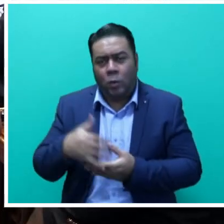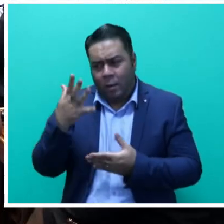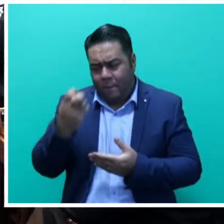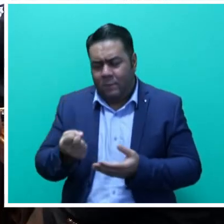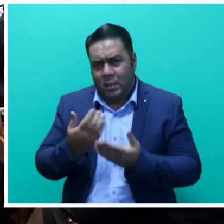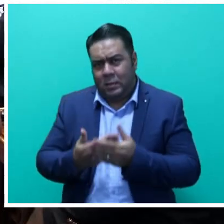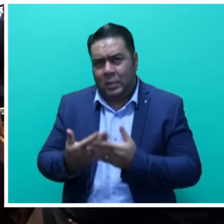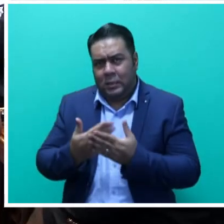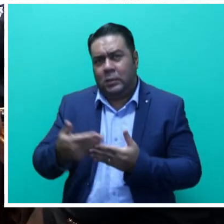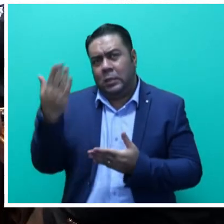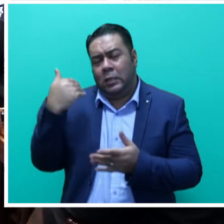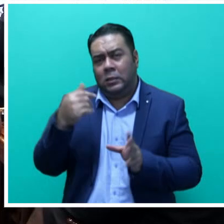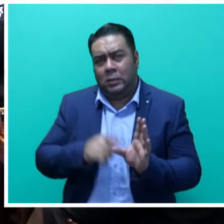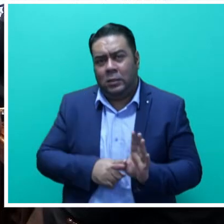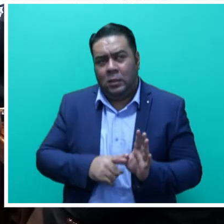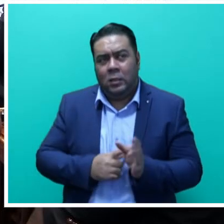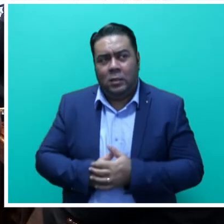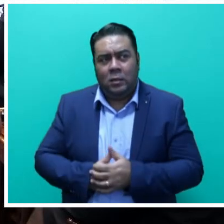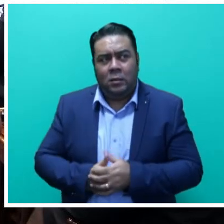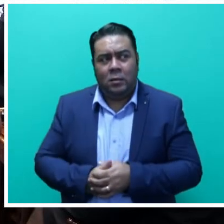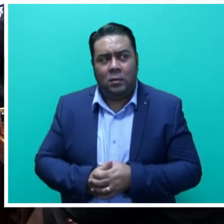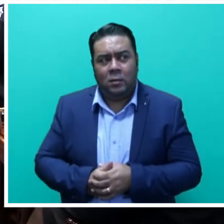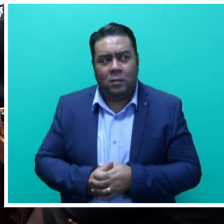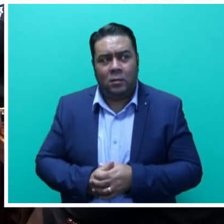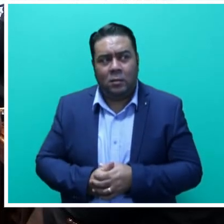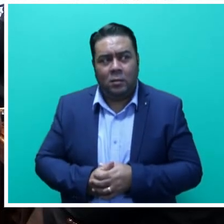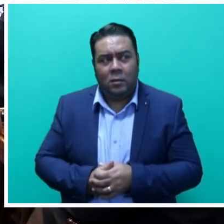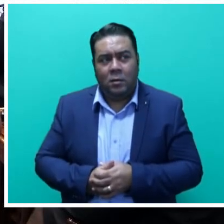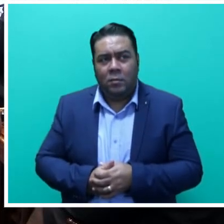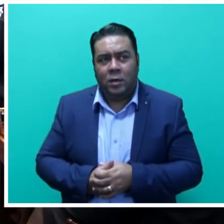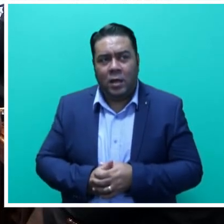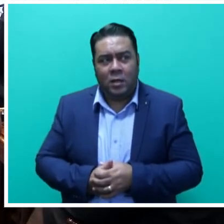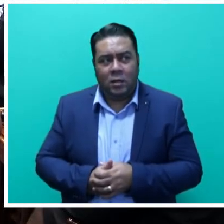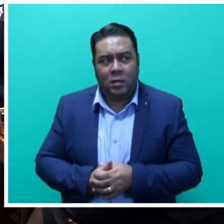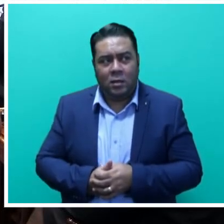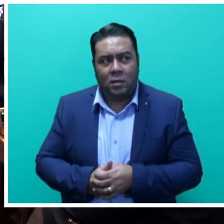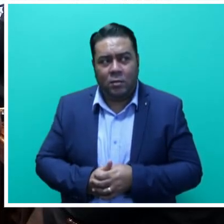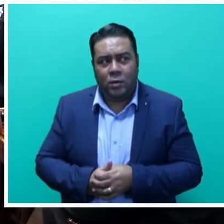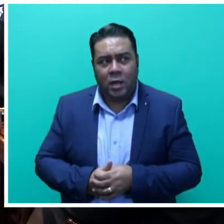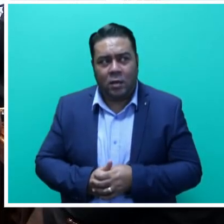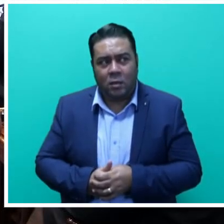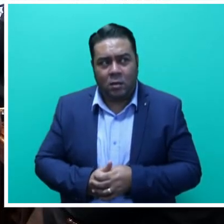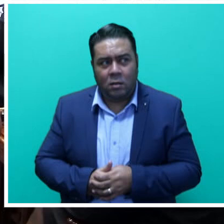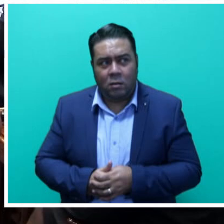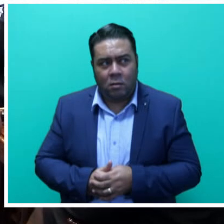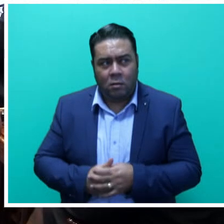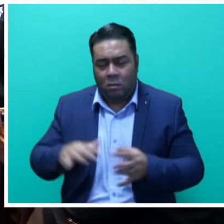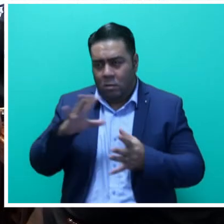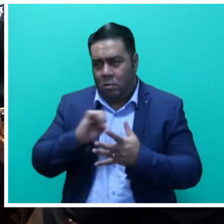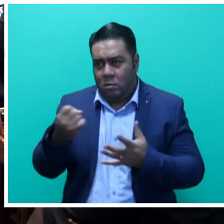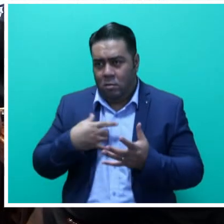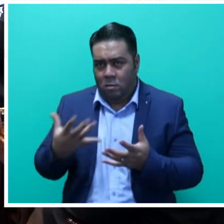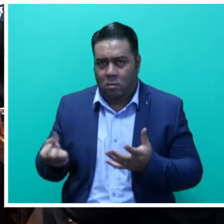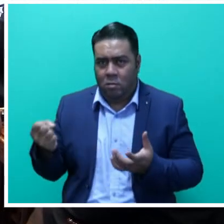out last year that highlighted that an international airport in Vanua Levu is